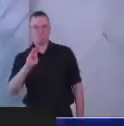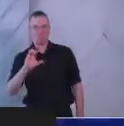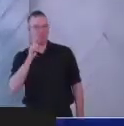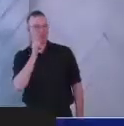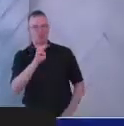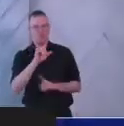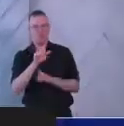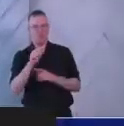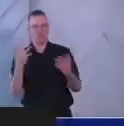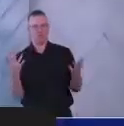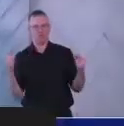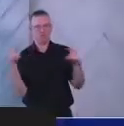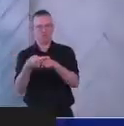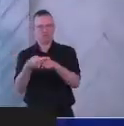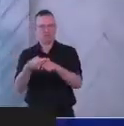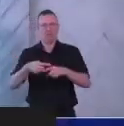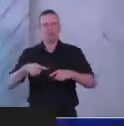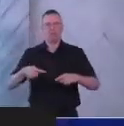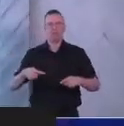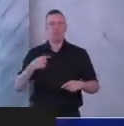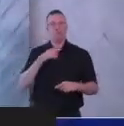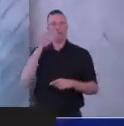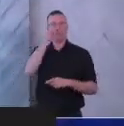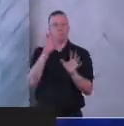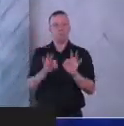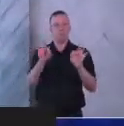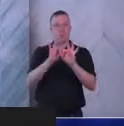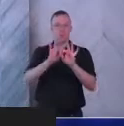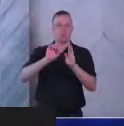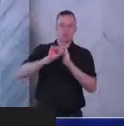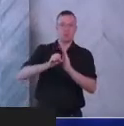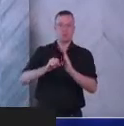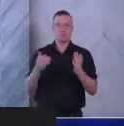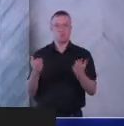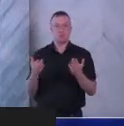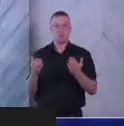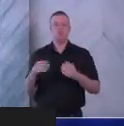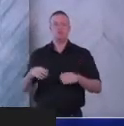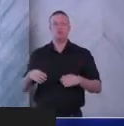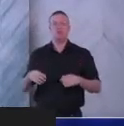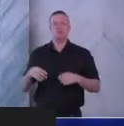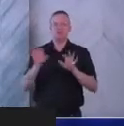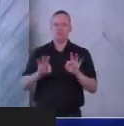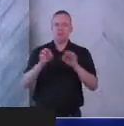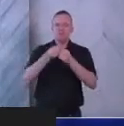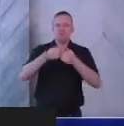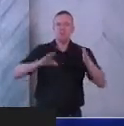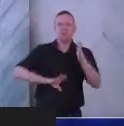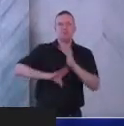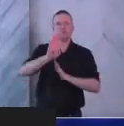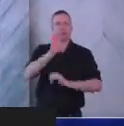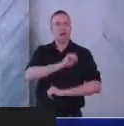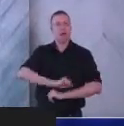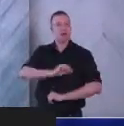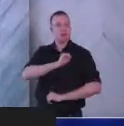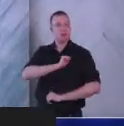not the media. And I guess what's important is that we foster an attitude